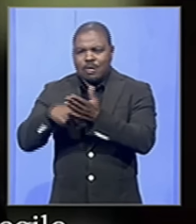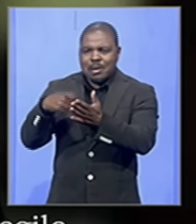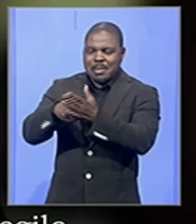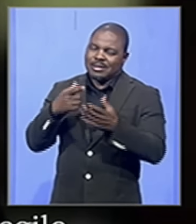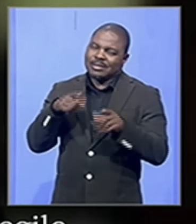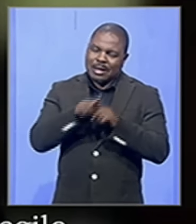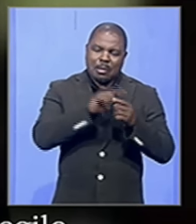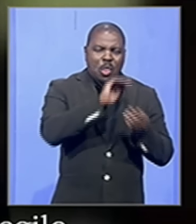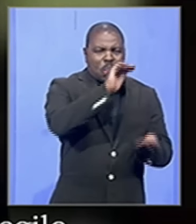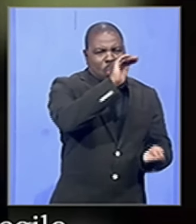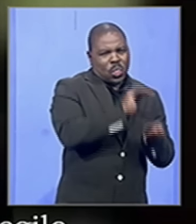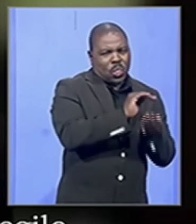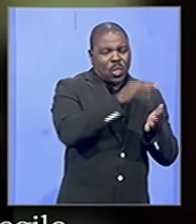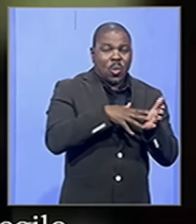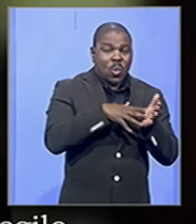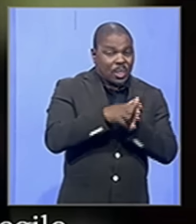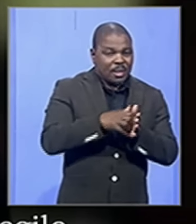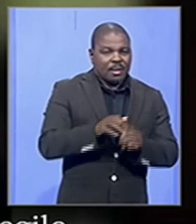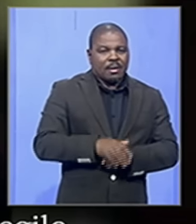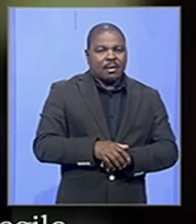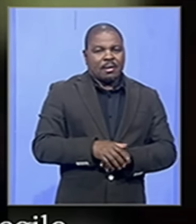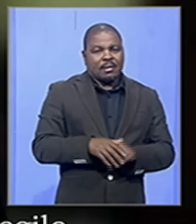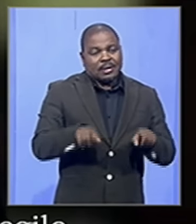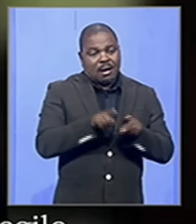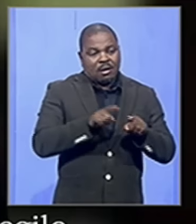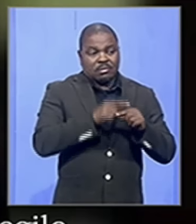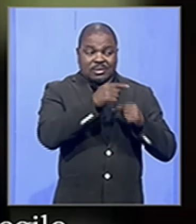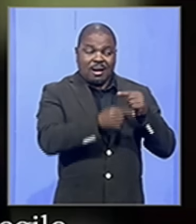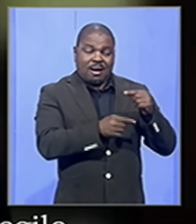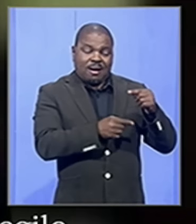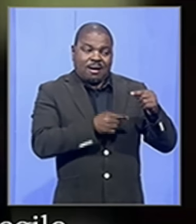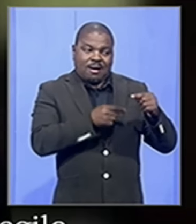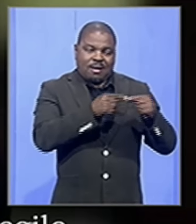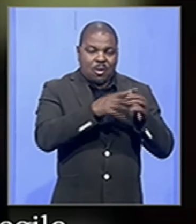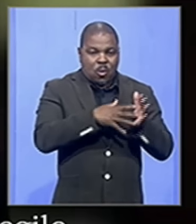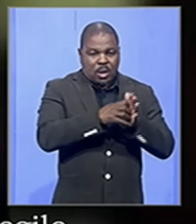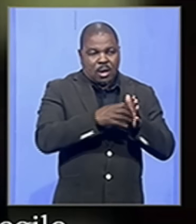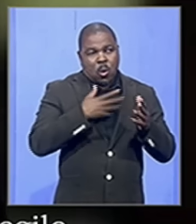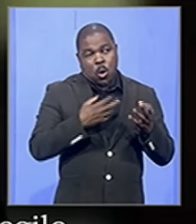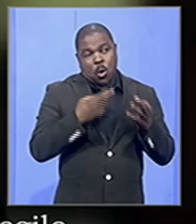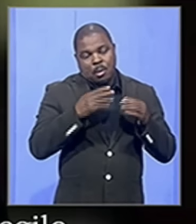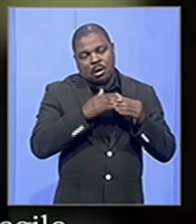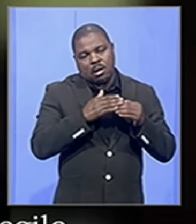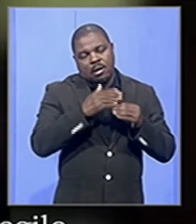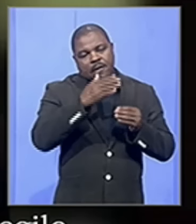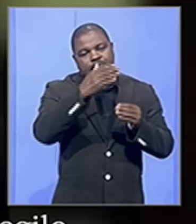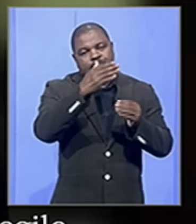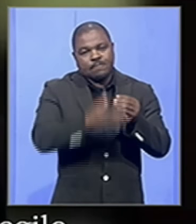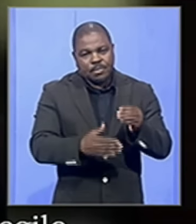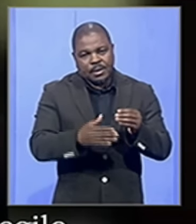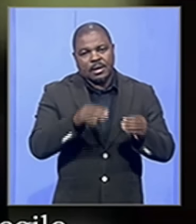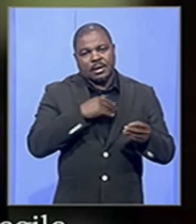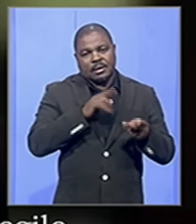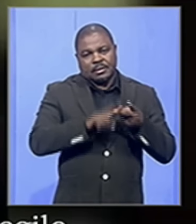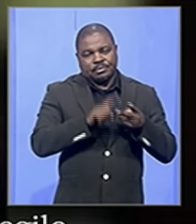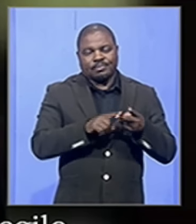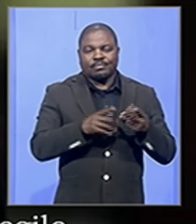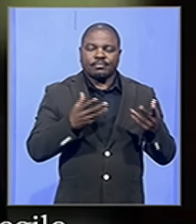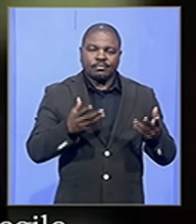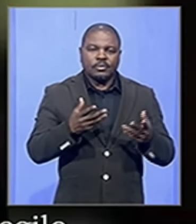is much weaker, and we're at a weak point in the cycle now, probably very close to the trough. And as a result, I think what you're